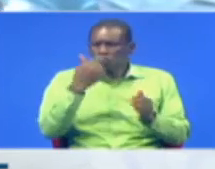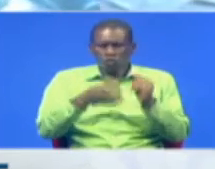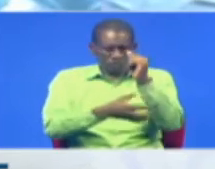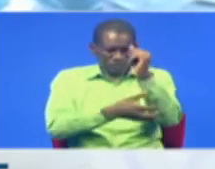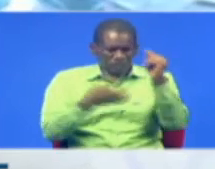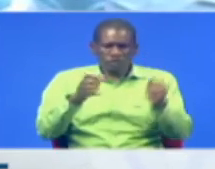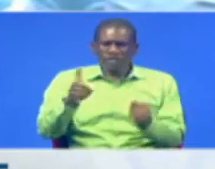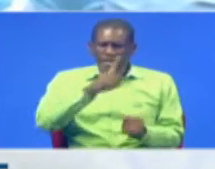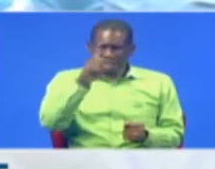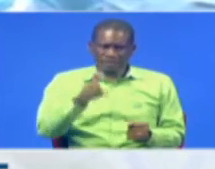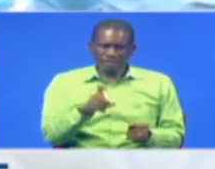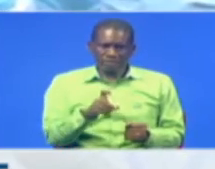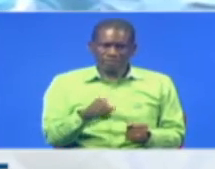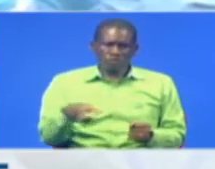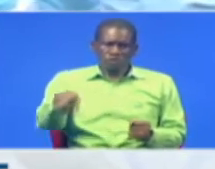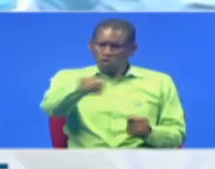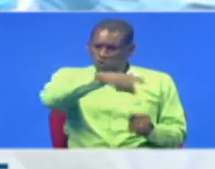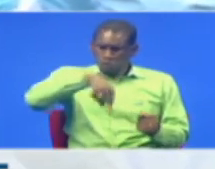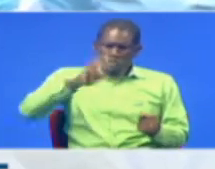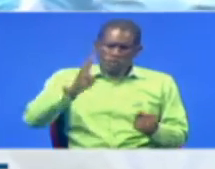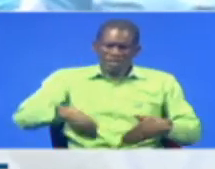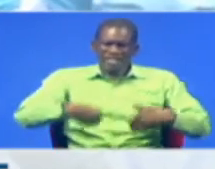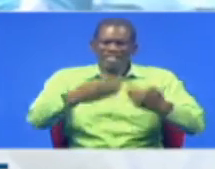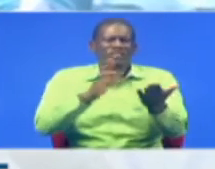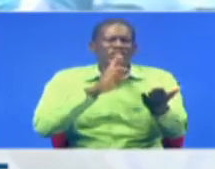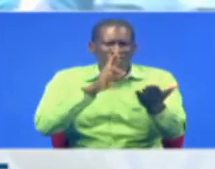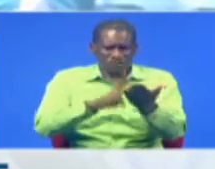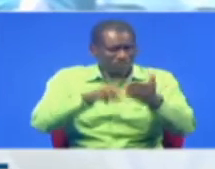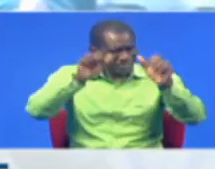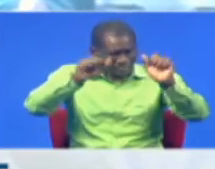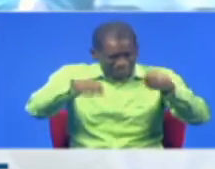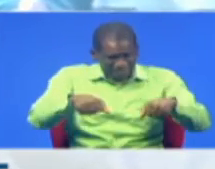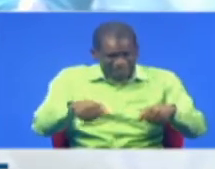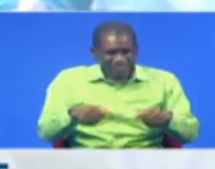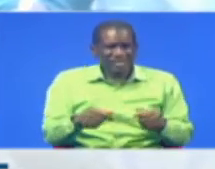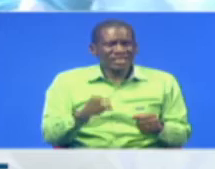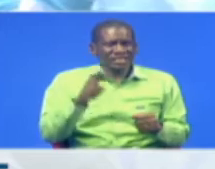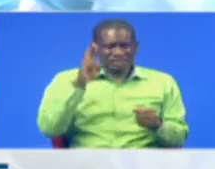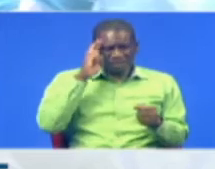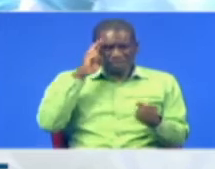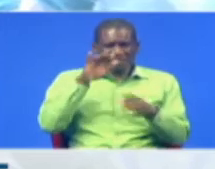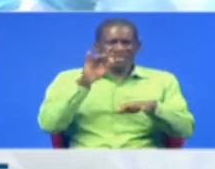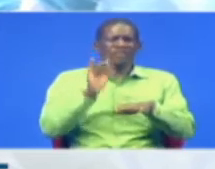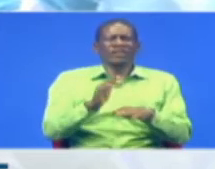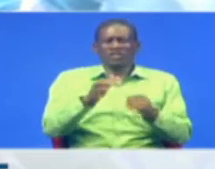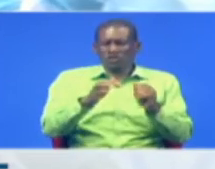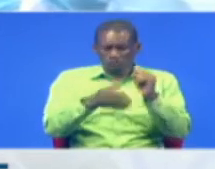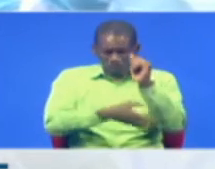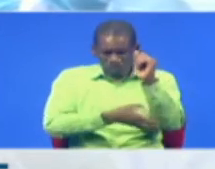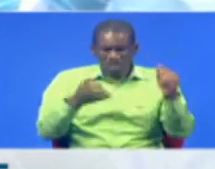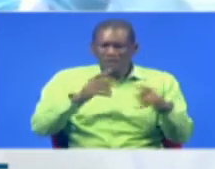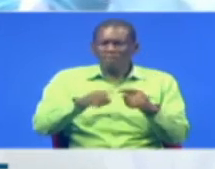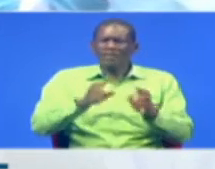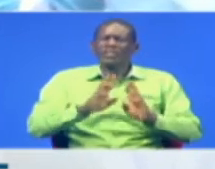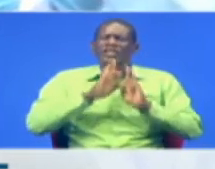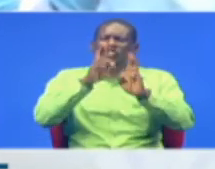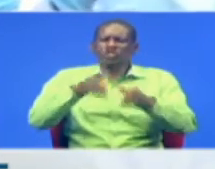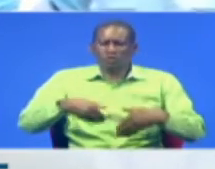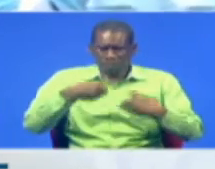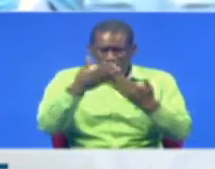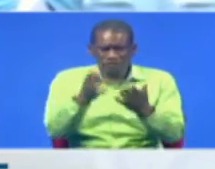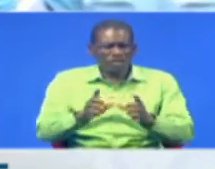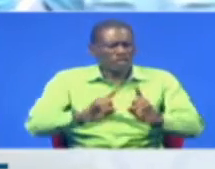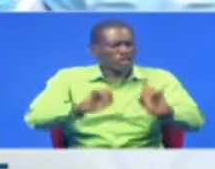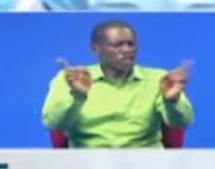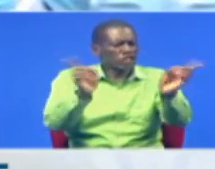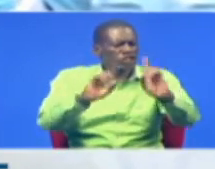we will give them their results, taking into account the effect of the cheating, but they will have a result, and it will not be a